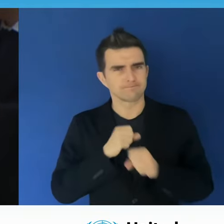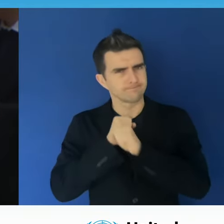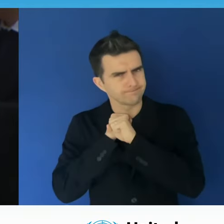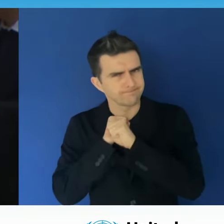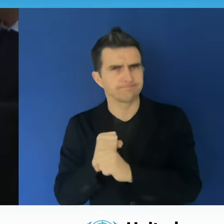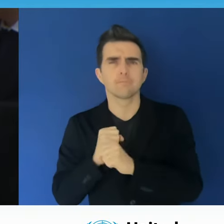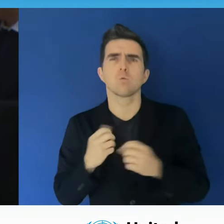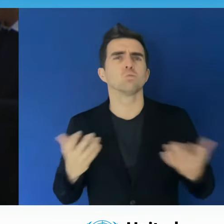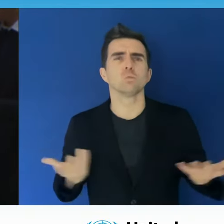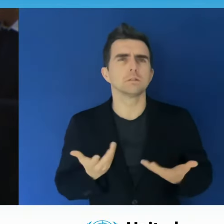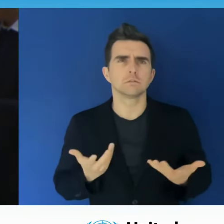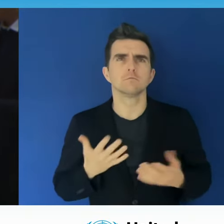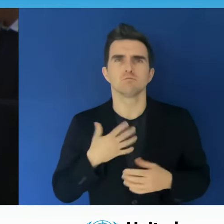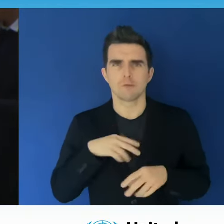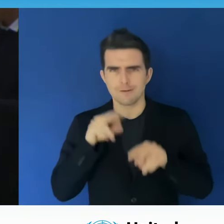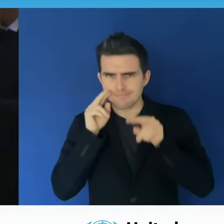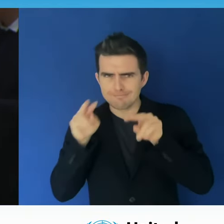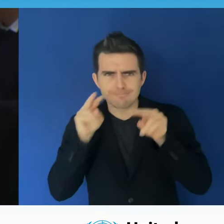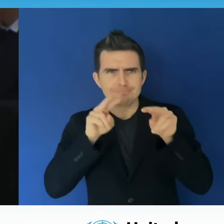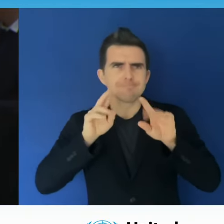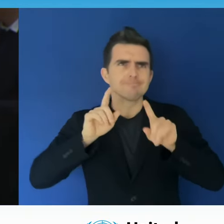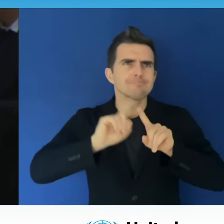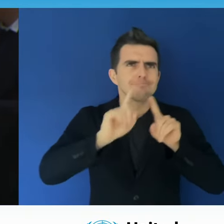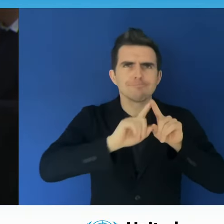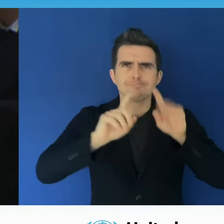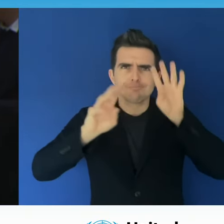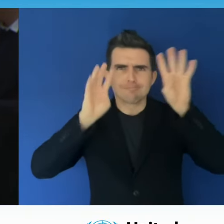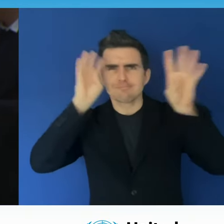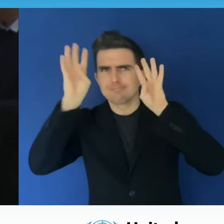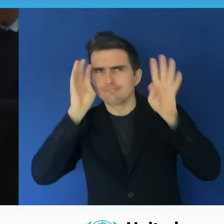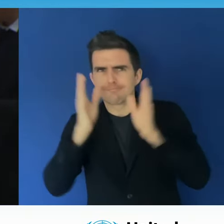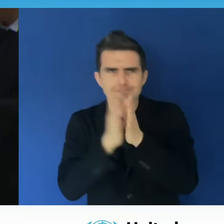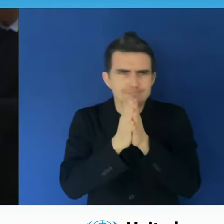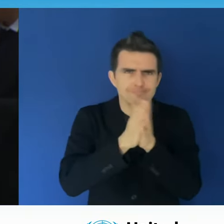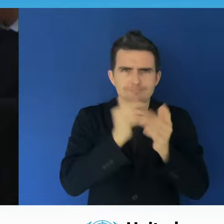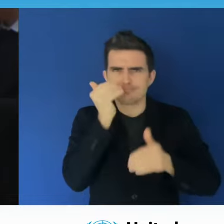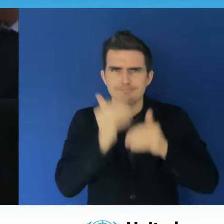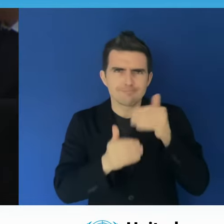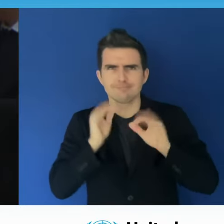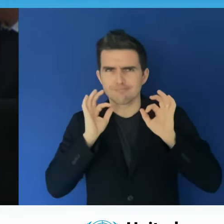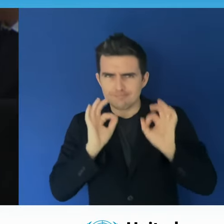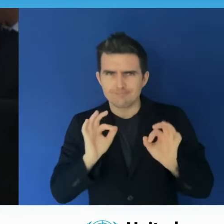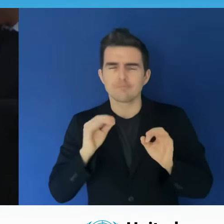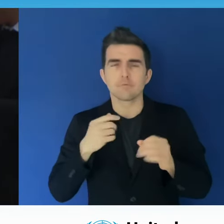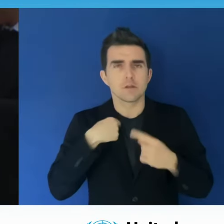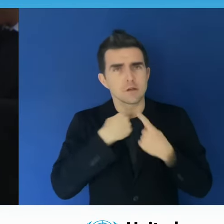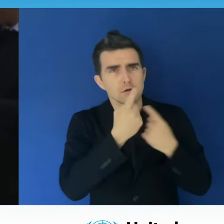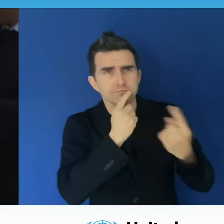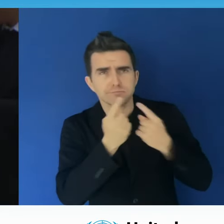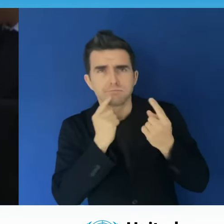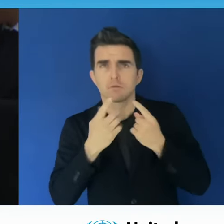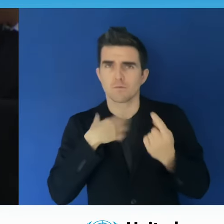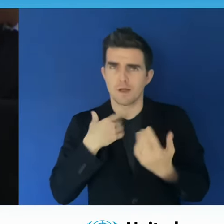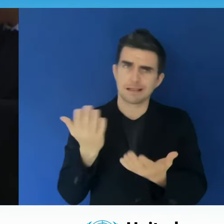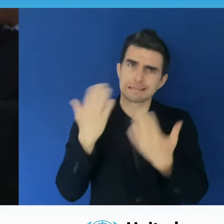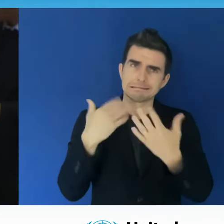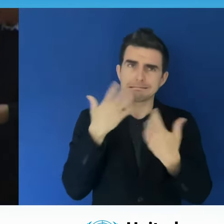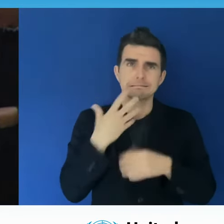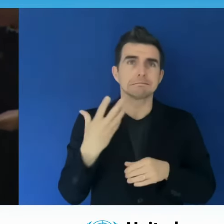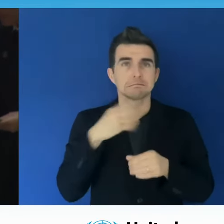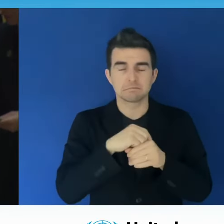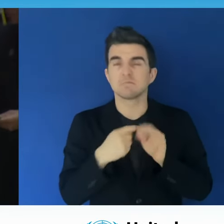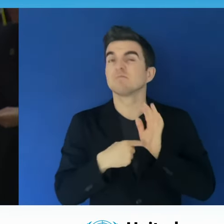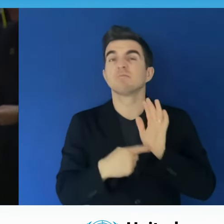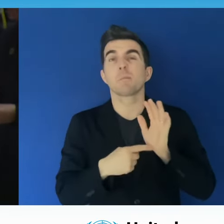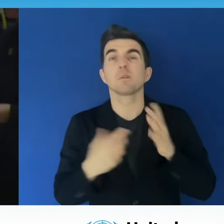in decision-making processes for change. One example that I wanted to share with you is how